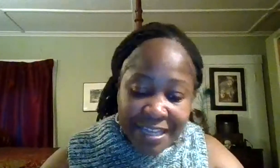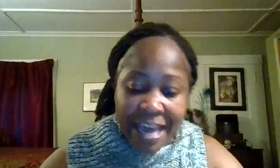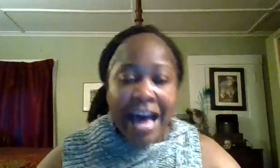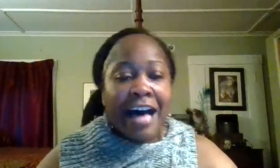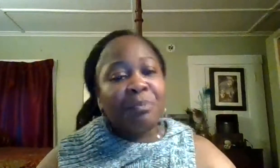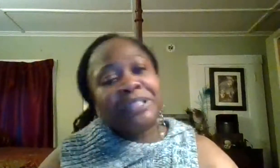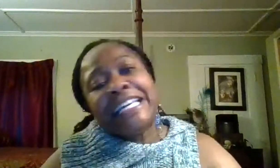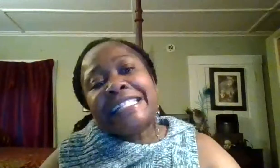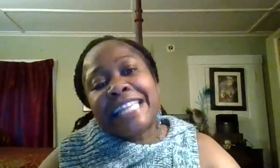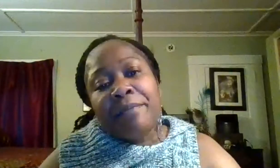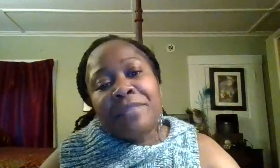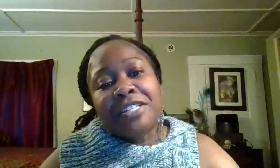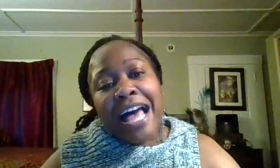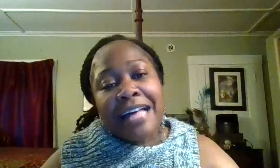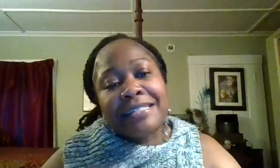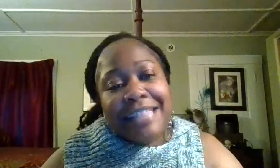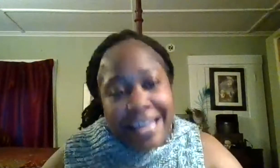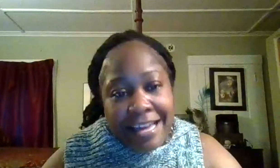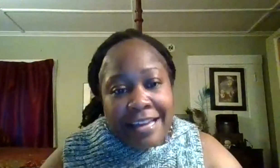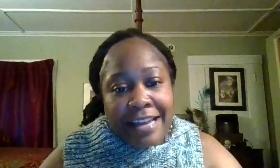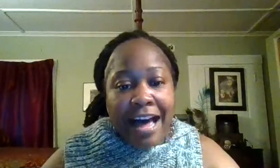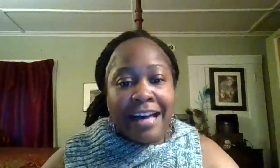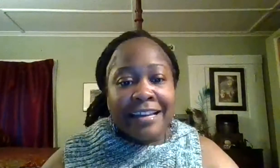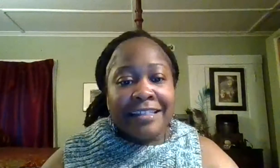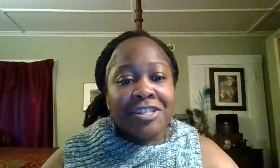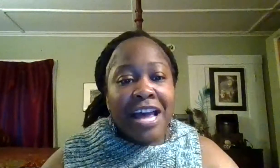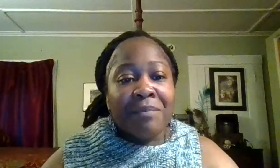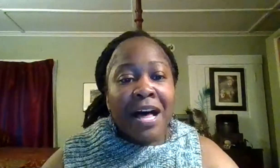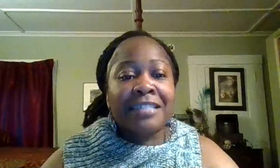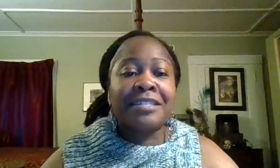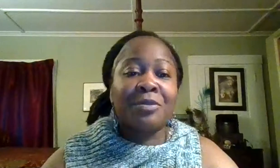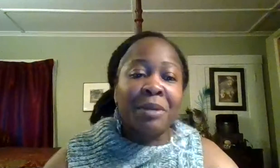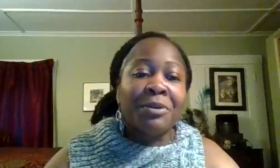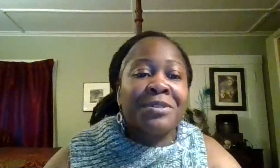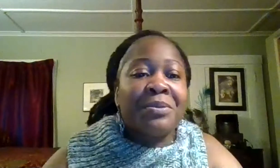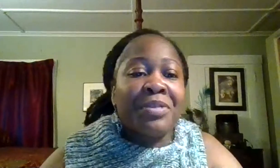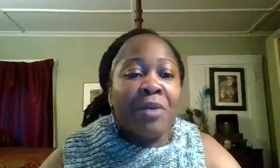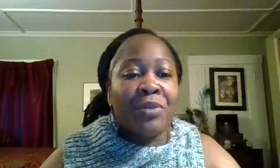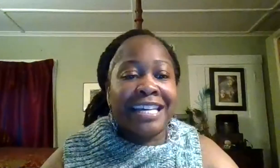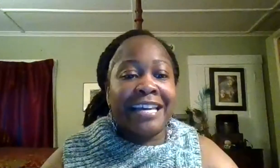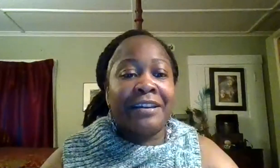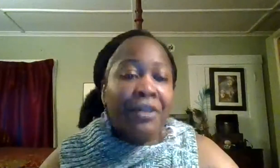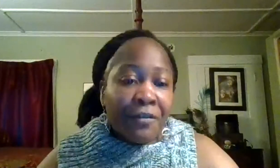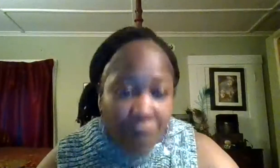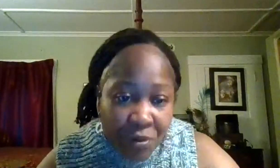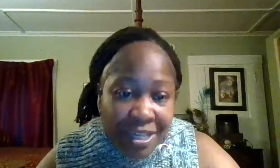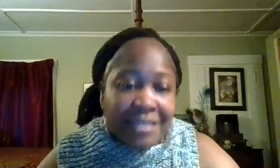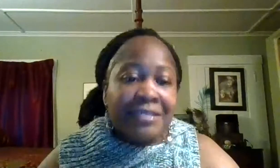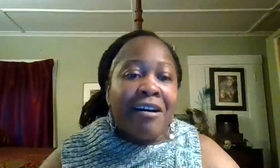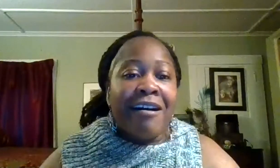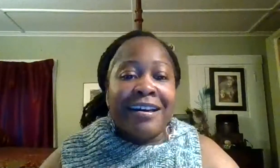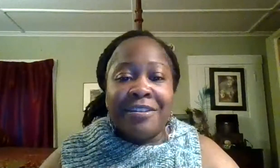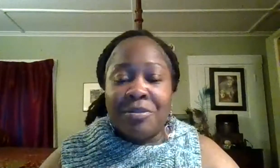speakers. Please keep the chats and the chat box to a minimum so that we can